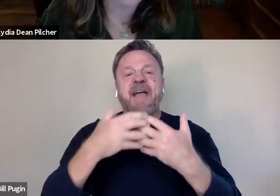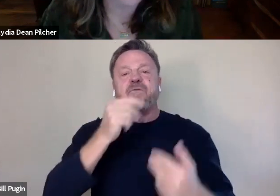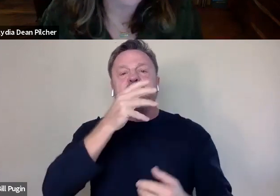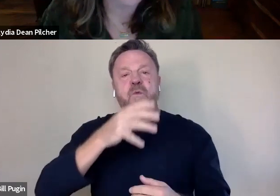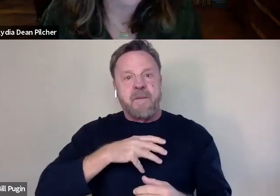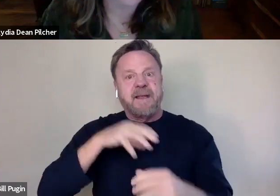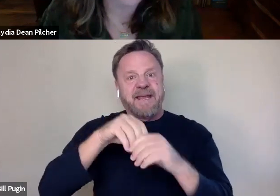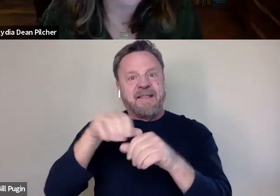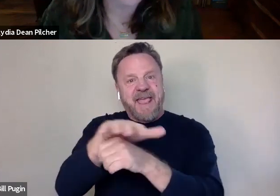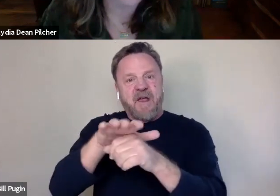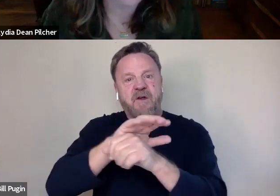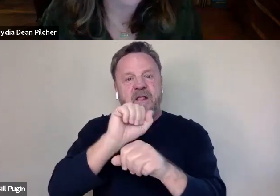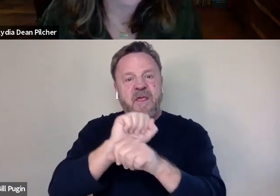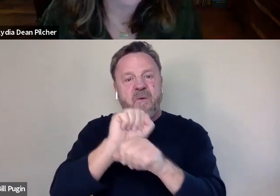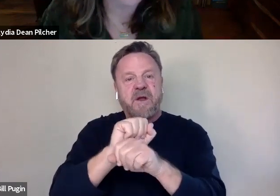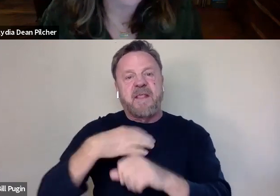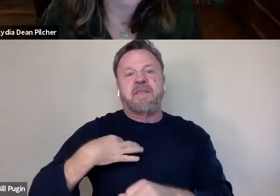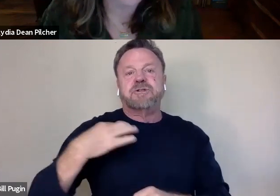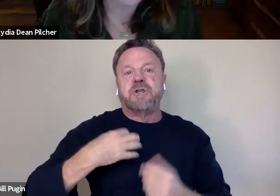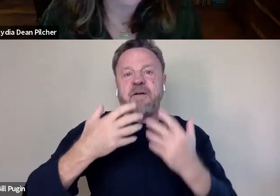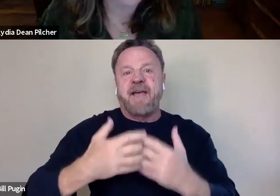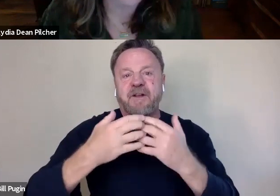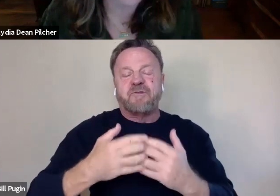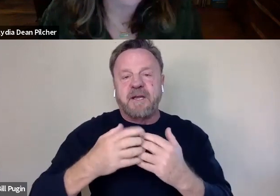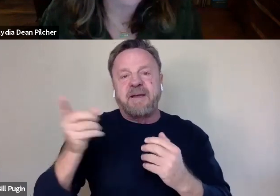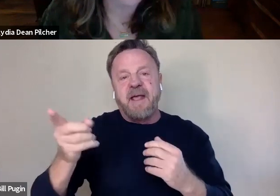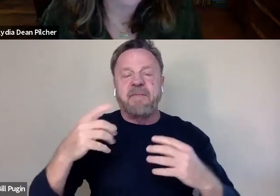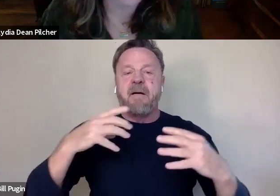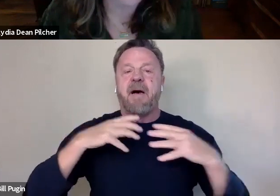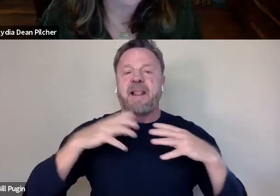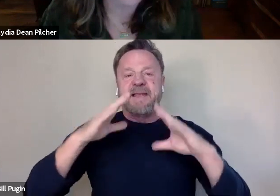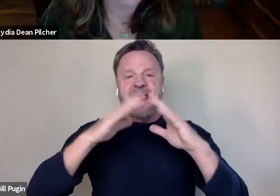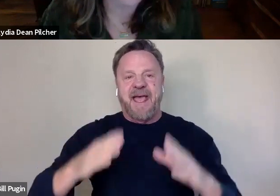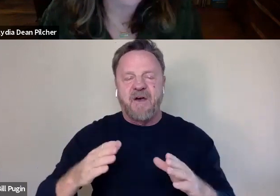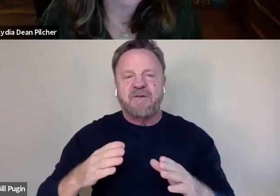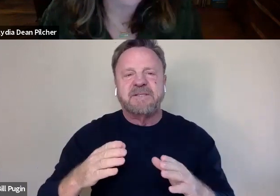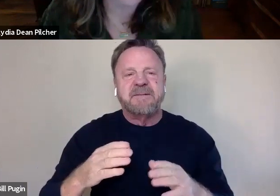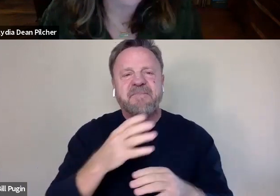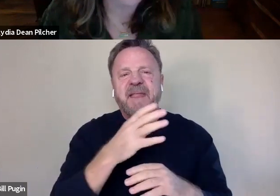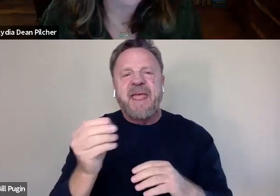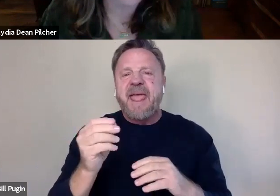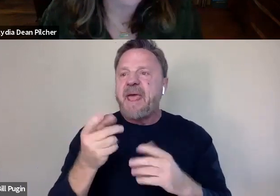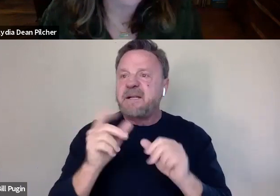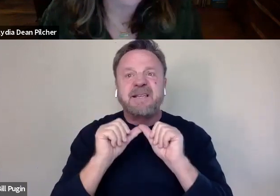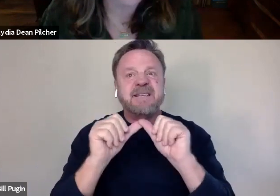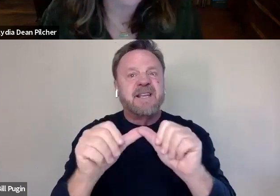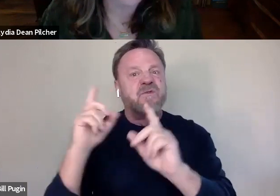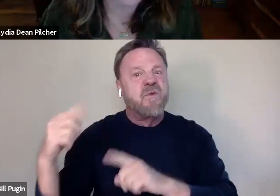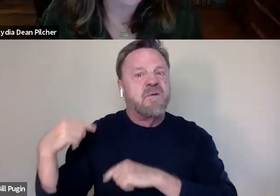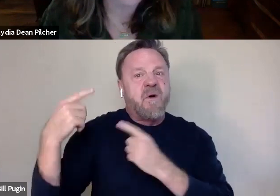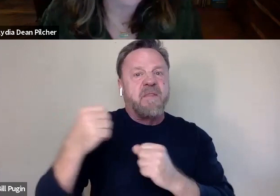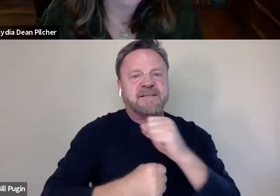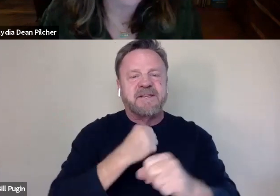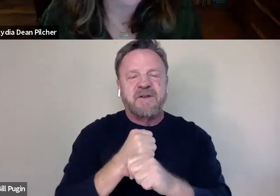who worked at the shirt factory as a holiday house. And it's continued tradition all these years. So we just felt like the